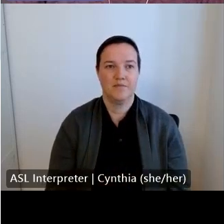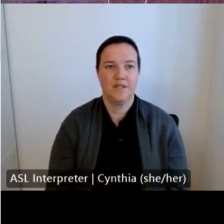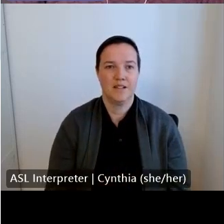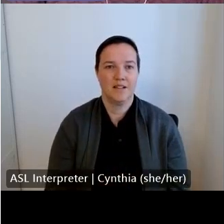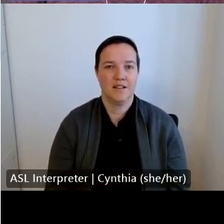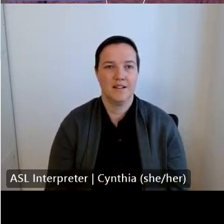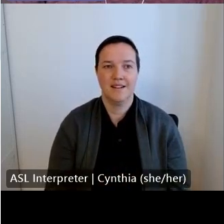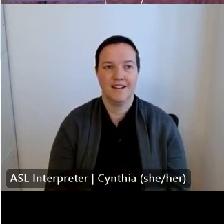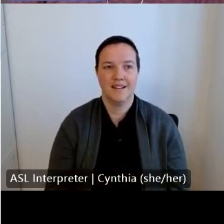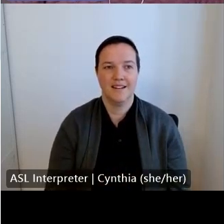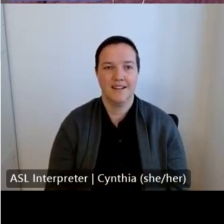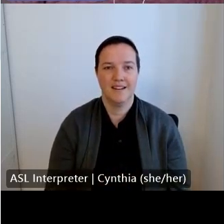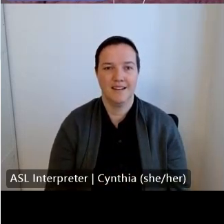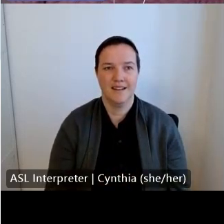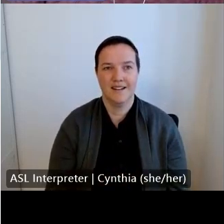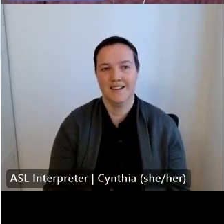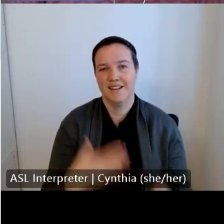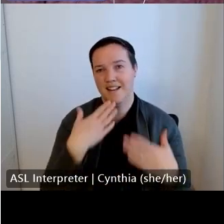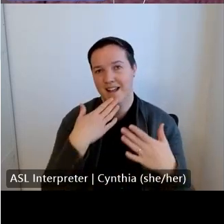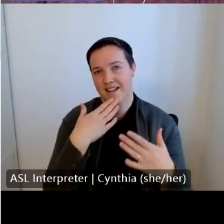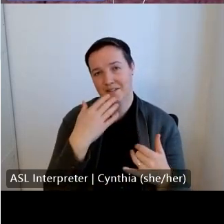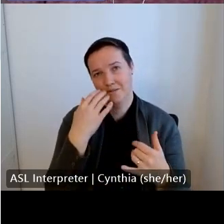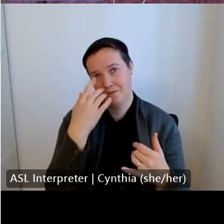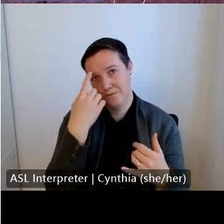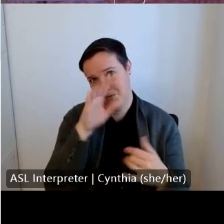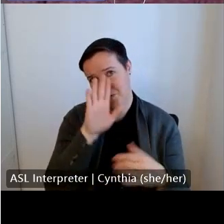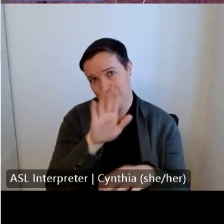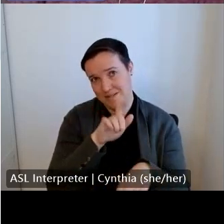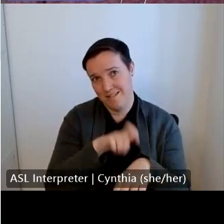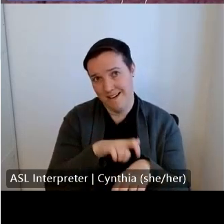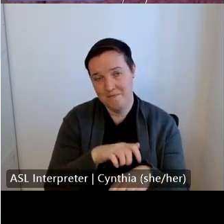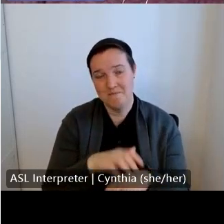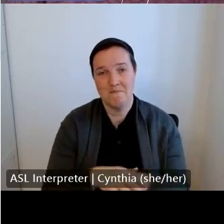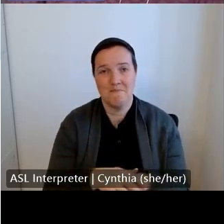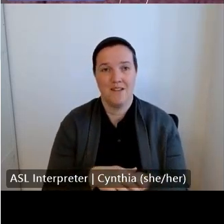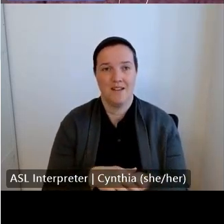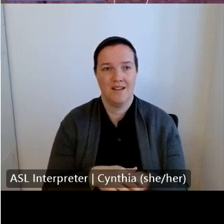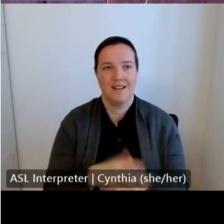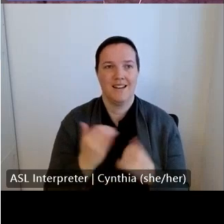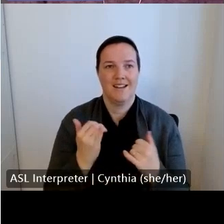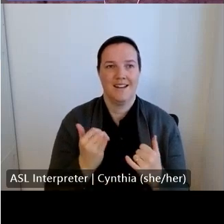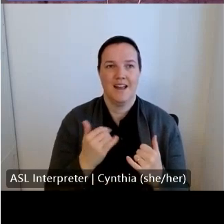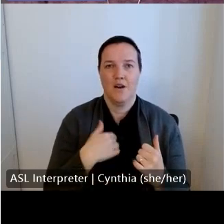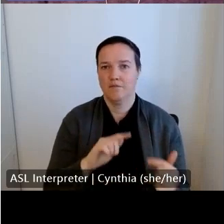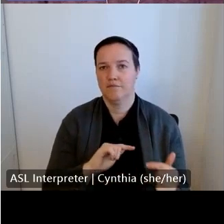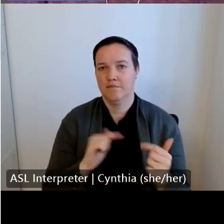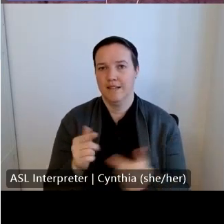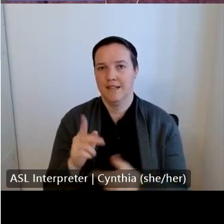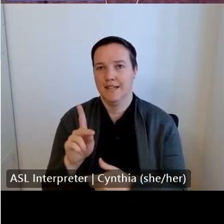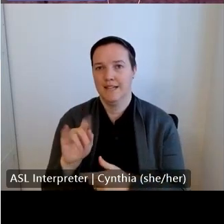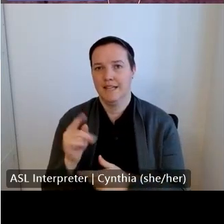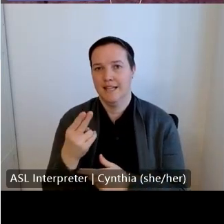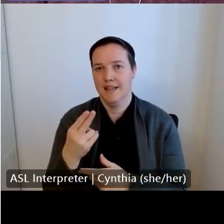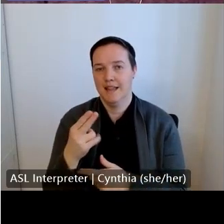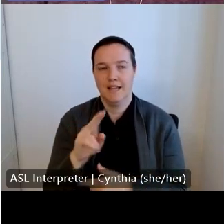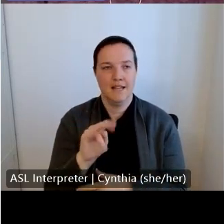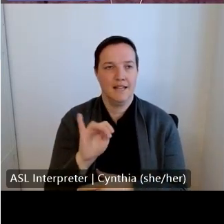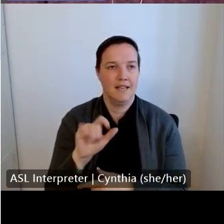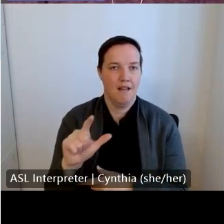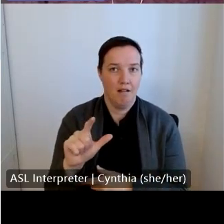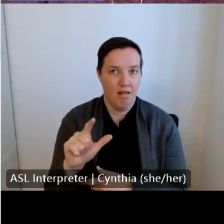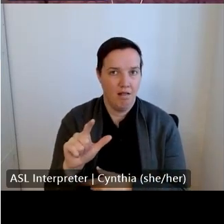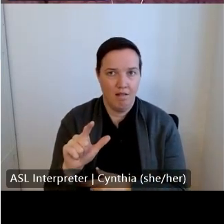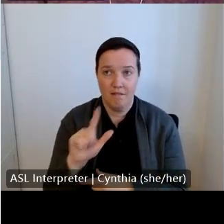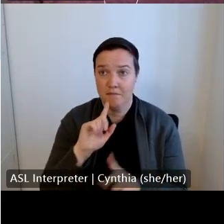And lastly, well, thank you for your time, and I will pass it back to Keith and Neil and perhaps take some